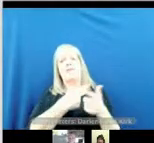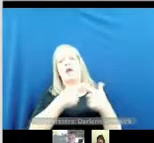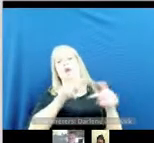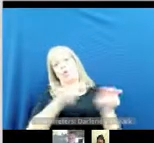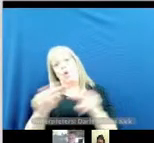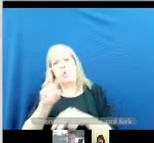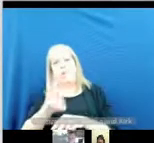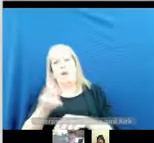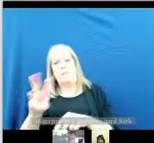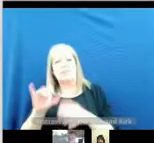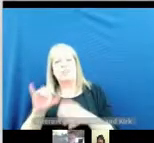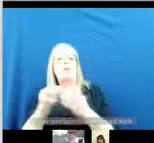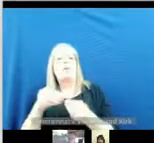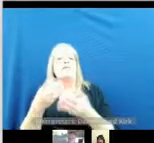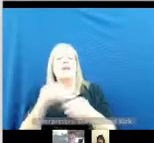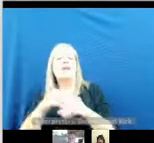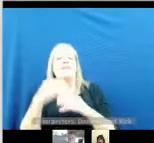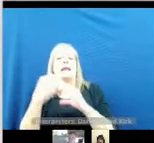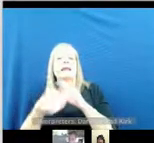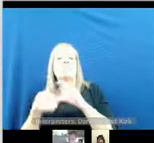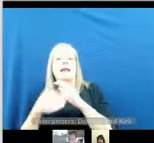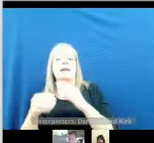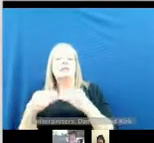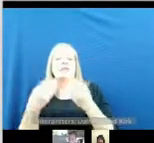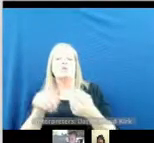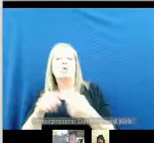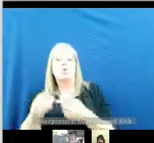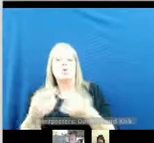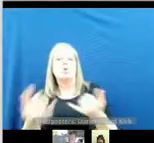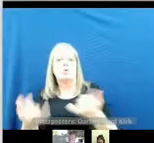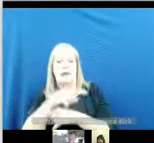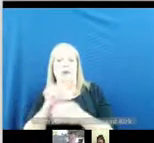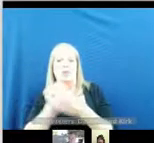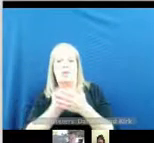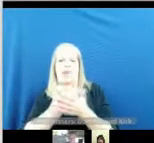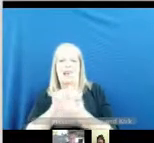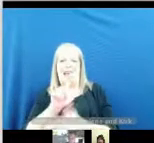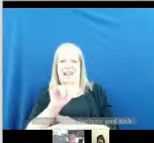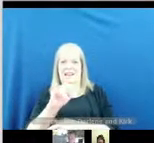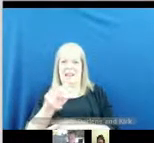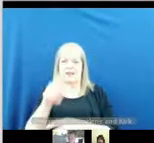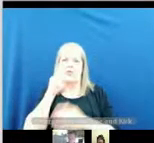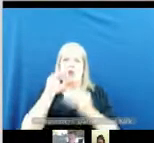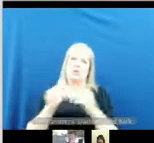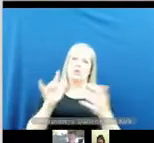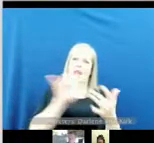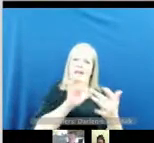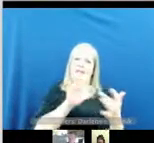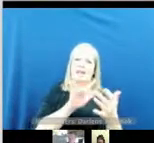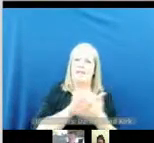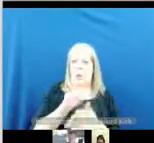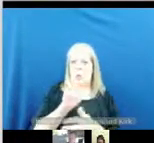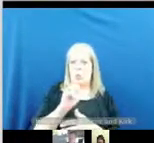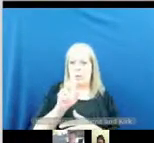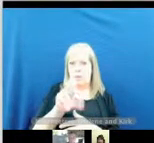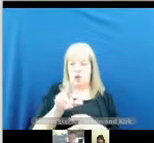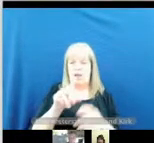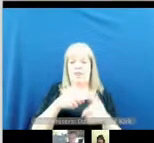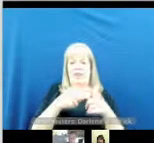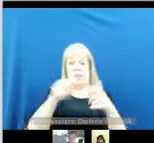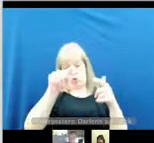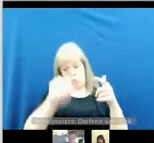the email sent to you today with the link to access the webinar tonight. The link to the survey is at the bottom of the